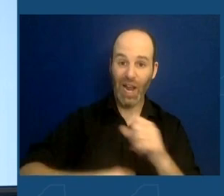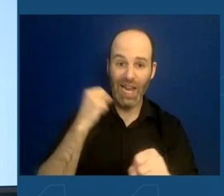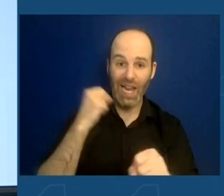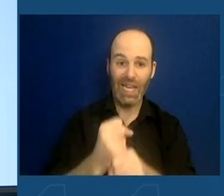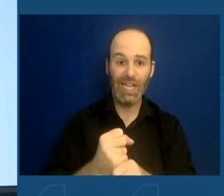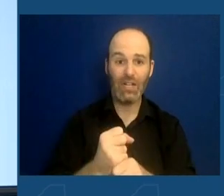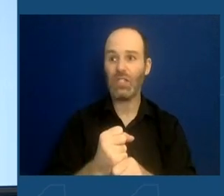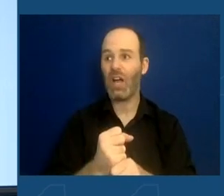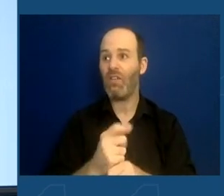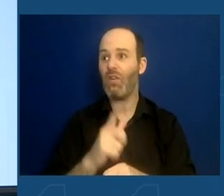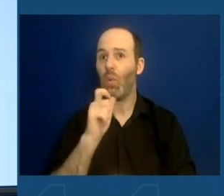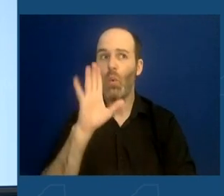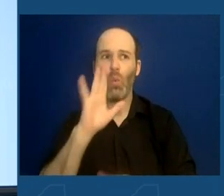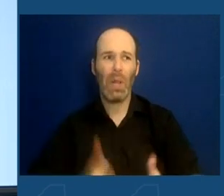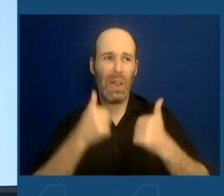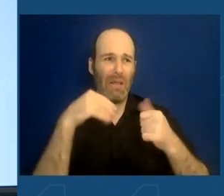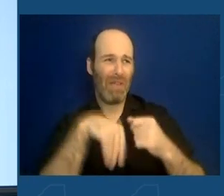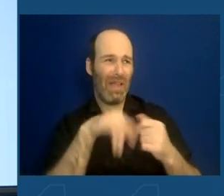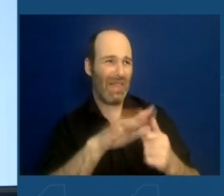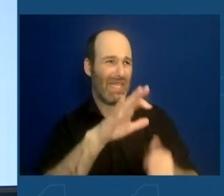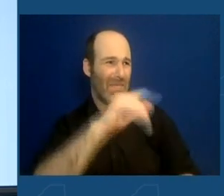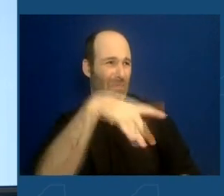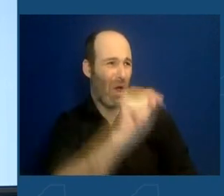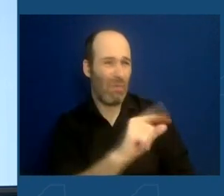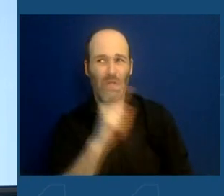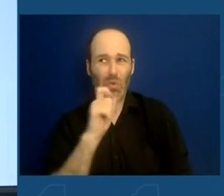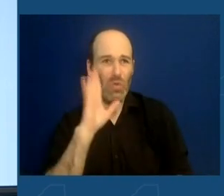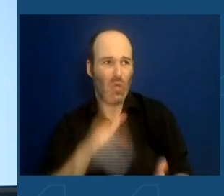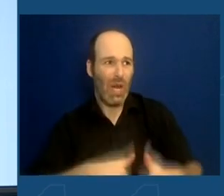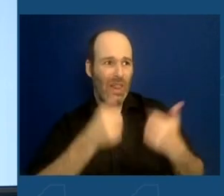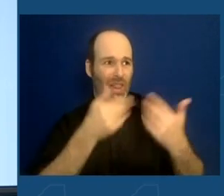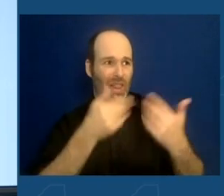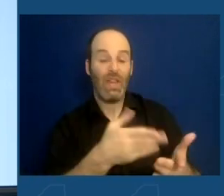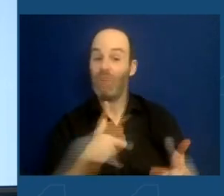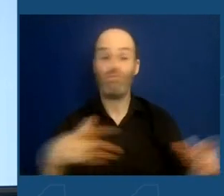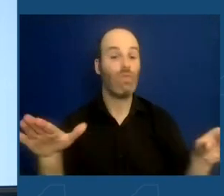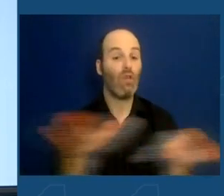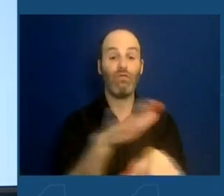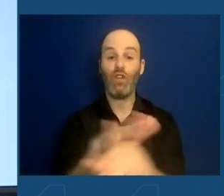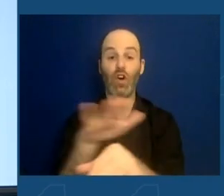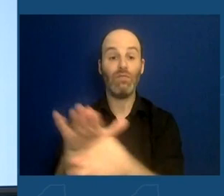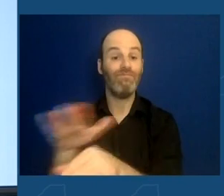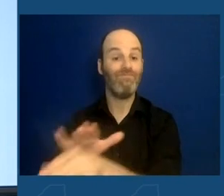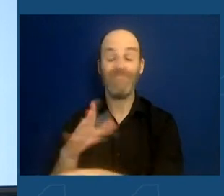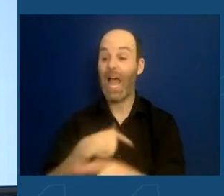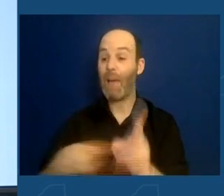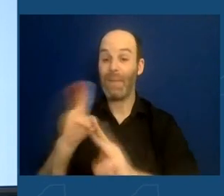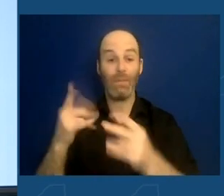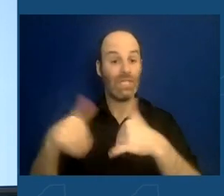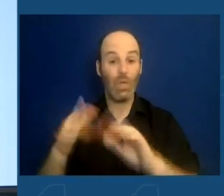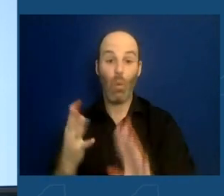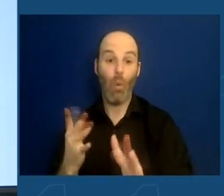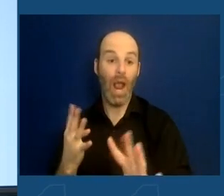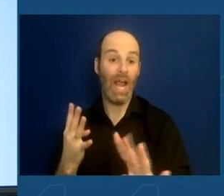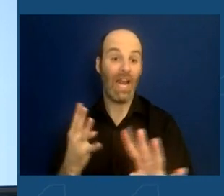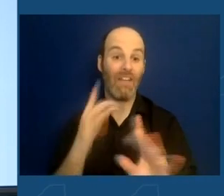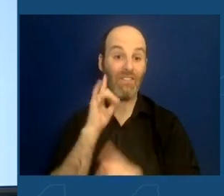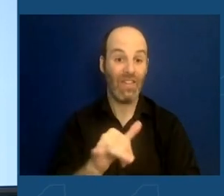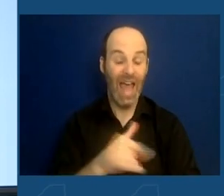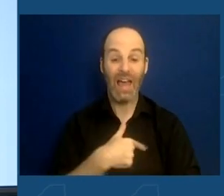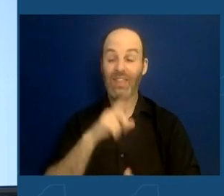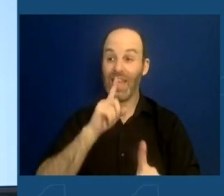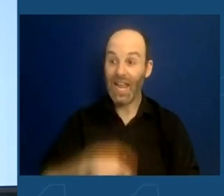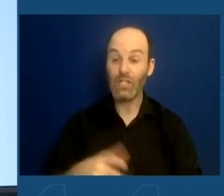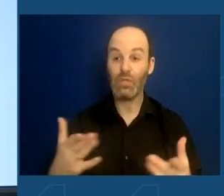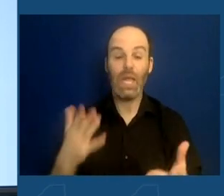in all of these apartments, well, they're all full and they have a waiting list, because the answer to that question was the people who are already living